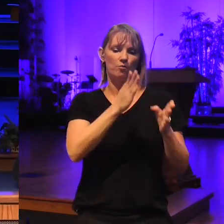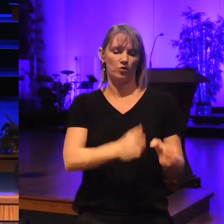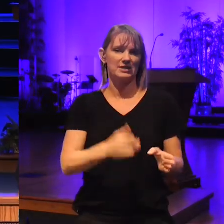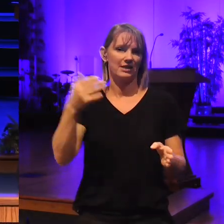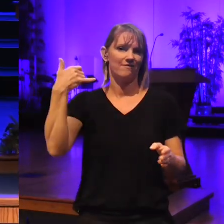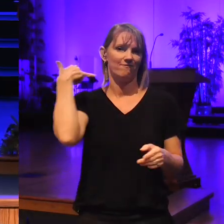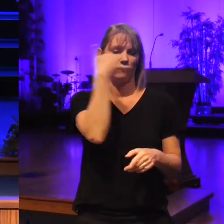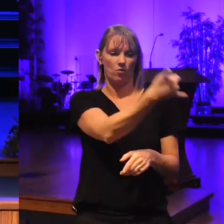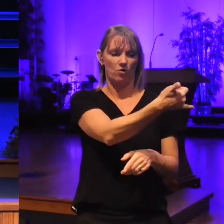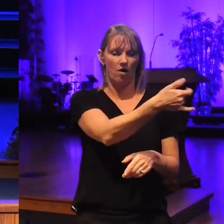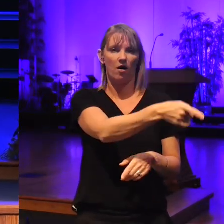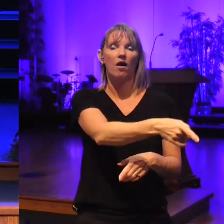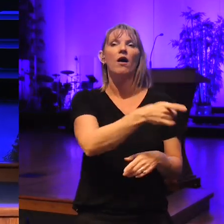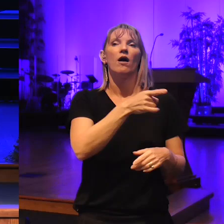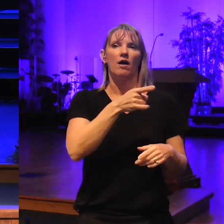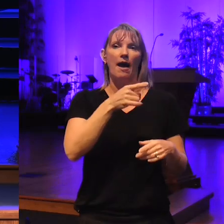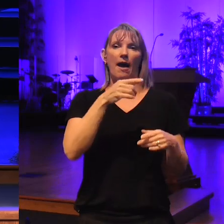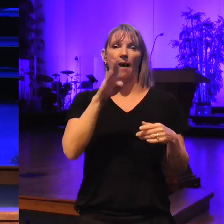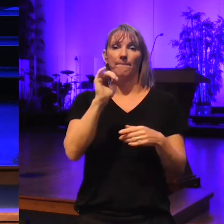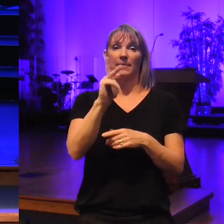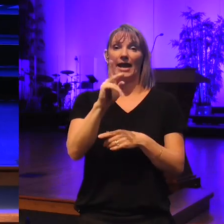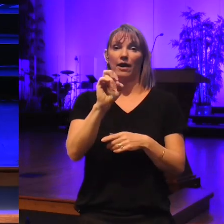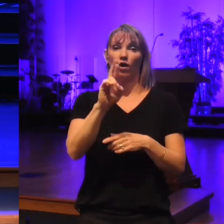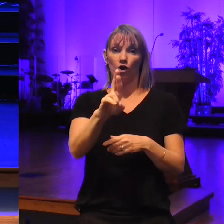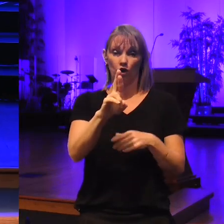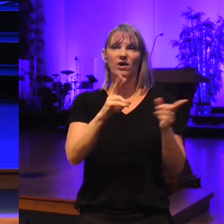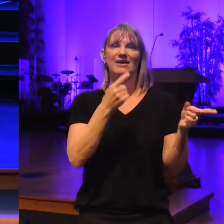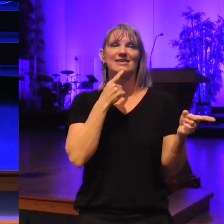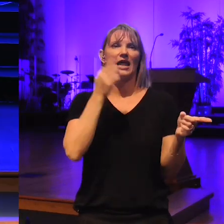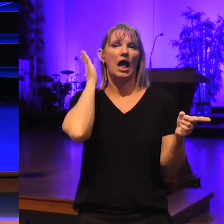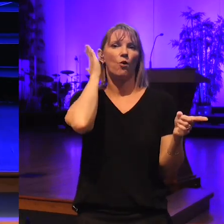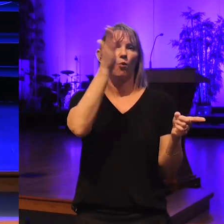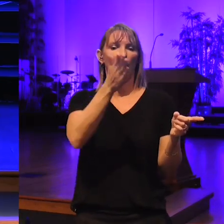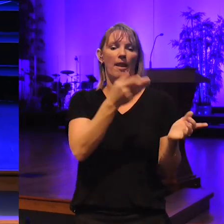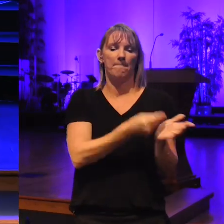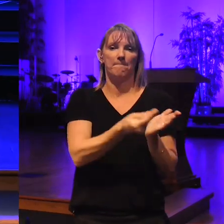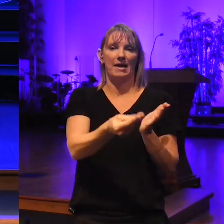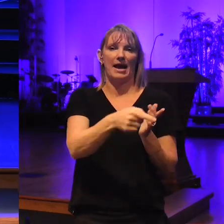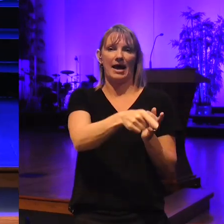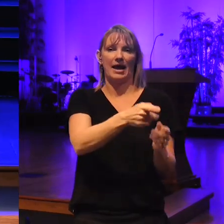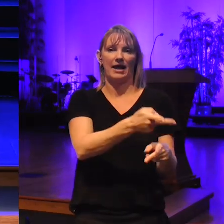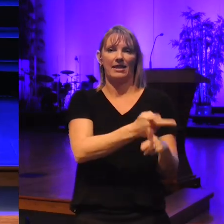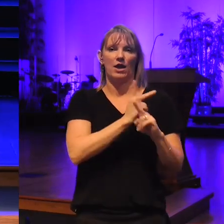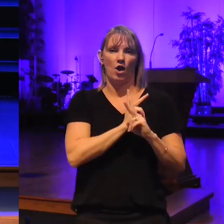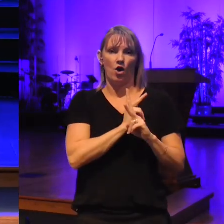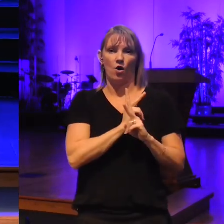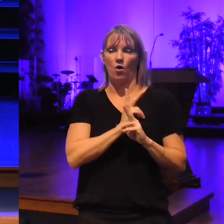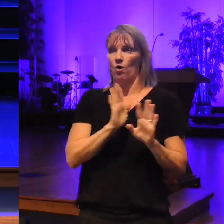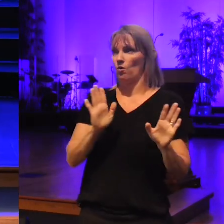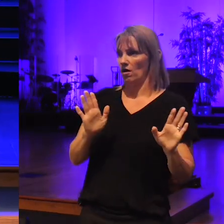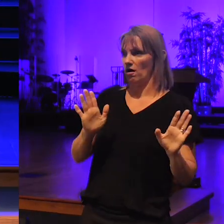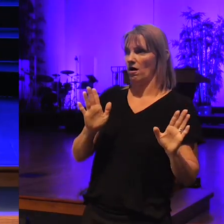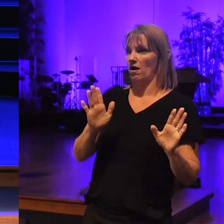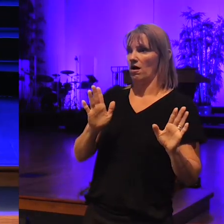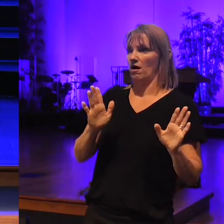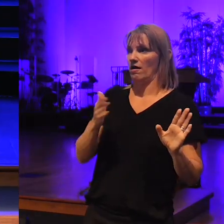in Minnesota, a banker up there, that said, I'm going to buy this loan. We said, thank